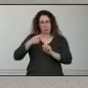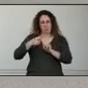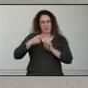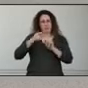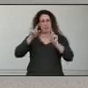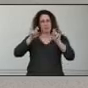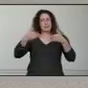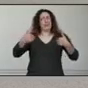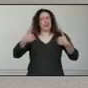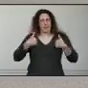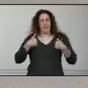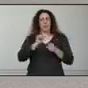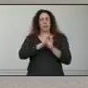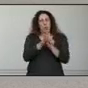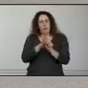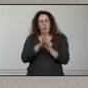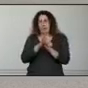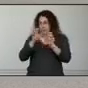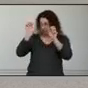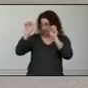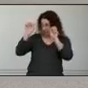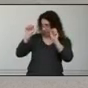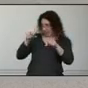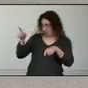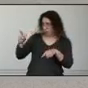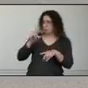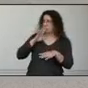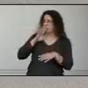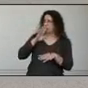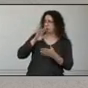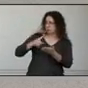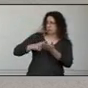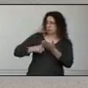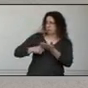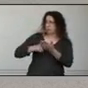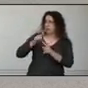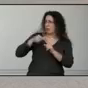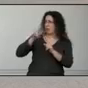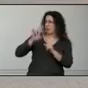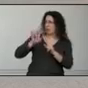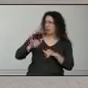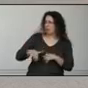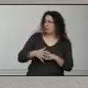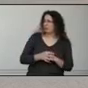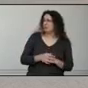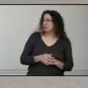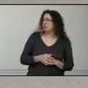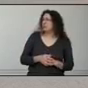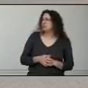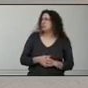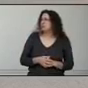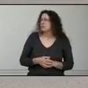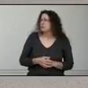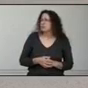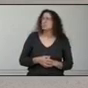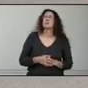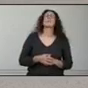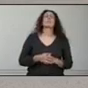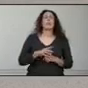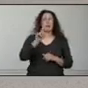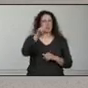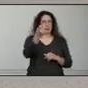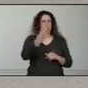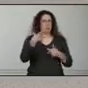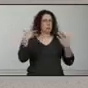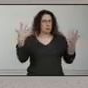to that and what the county is doing to address the rise in cases in nursing homes specifically? So the question